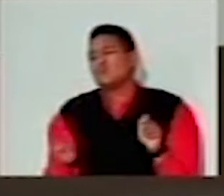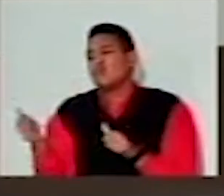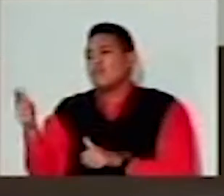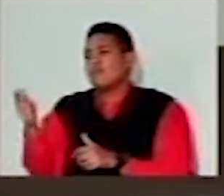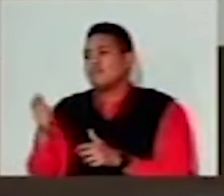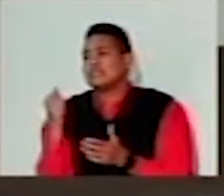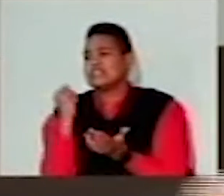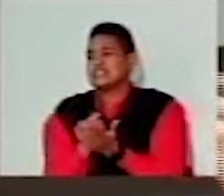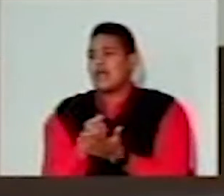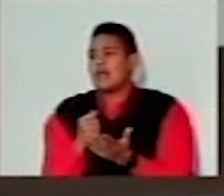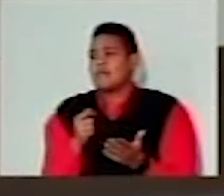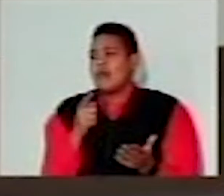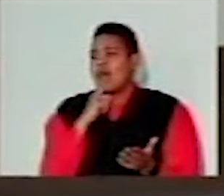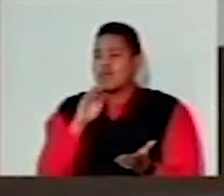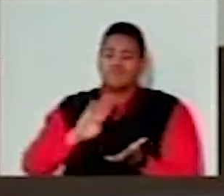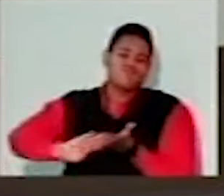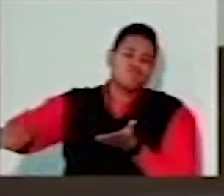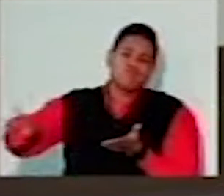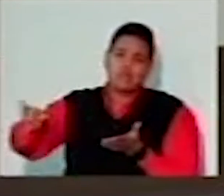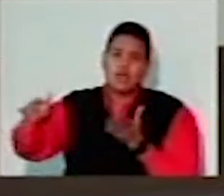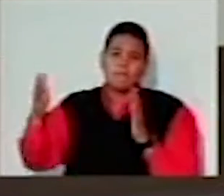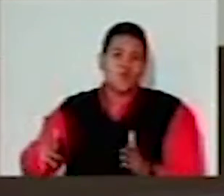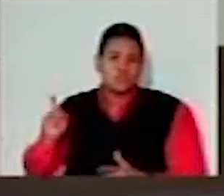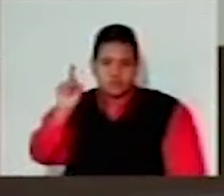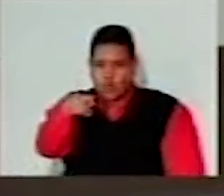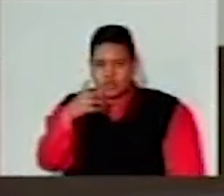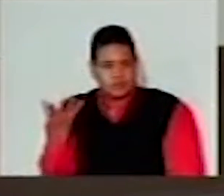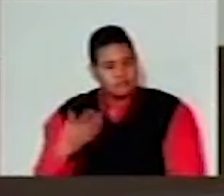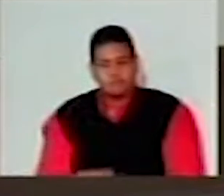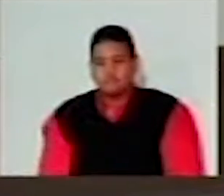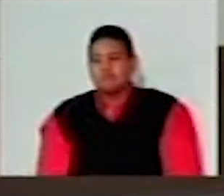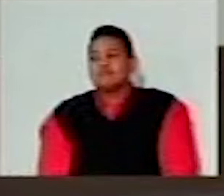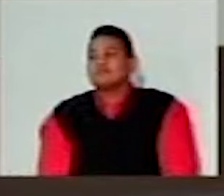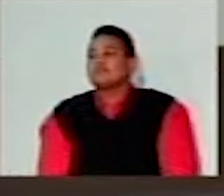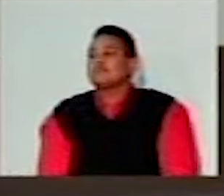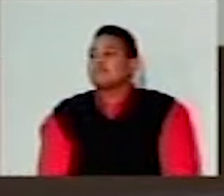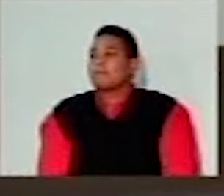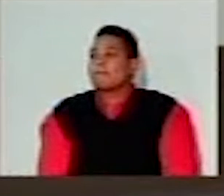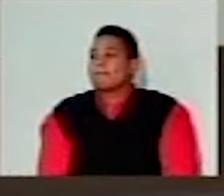stamp and disenfranchise that person right away.